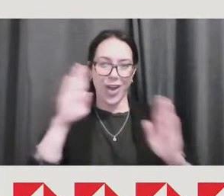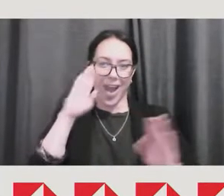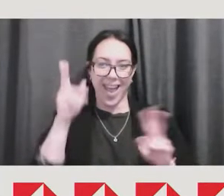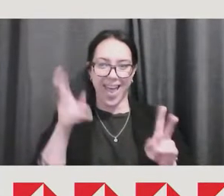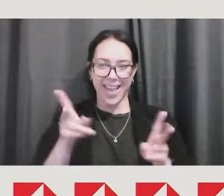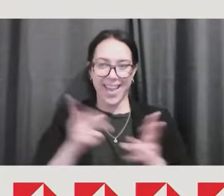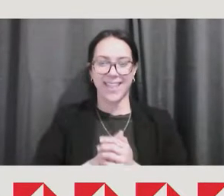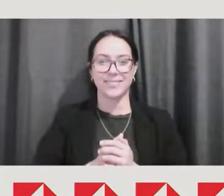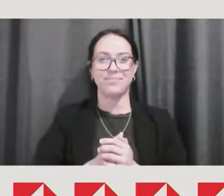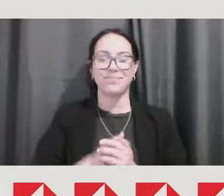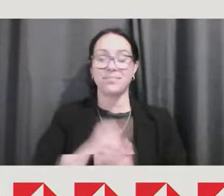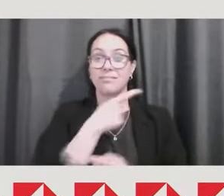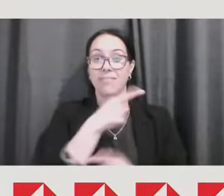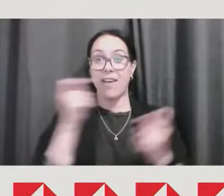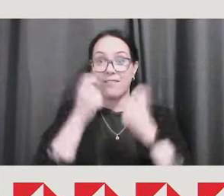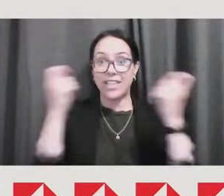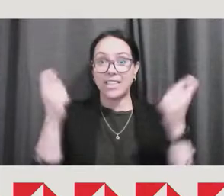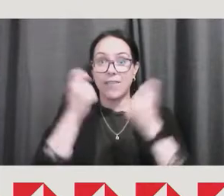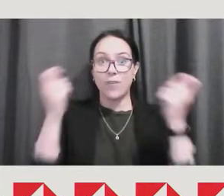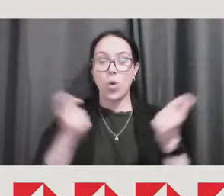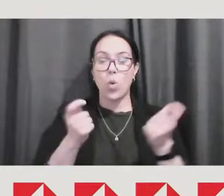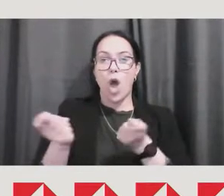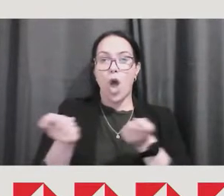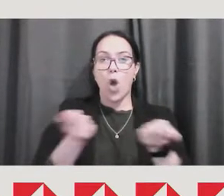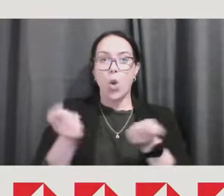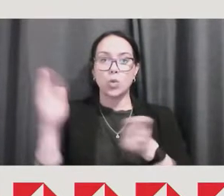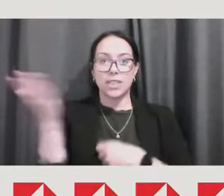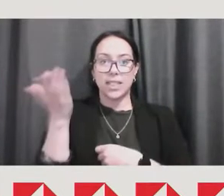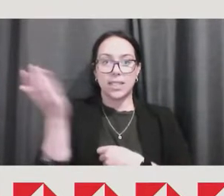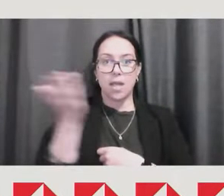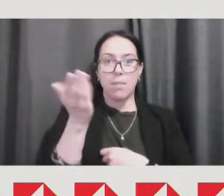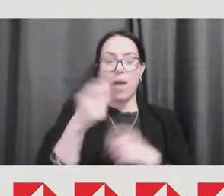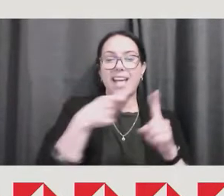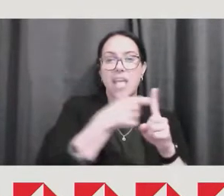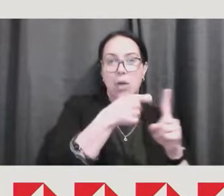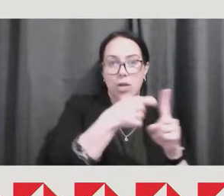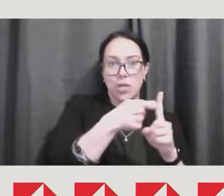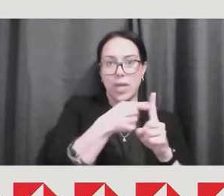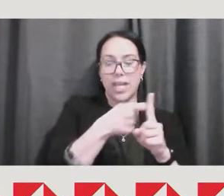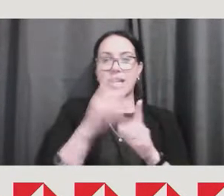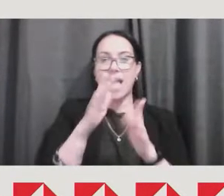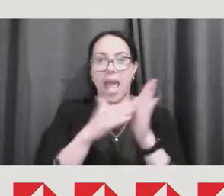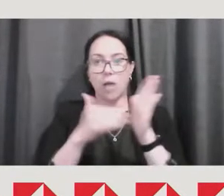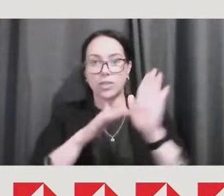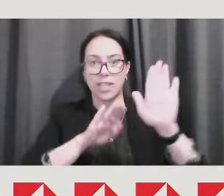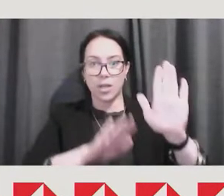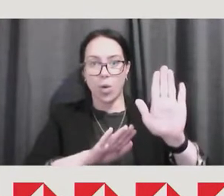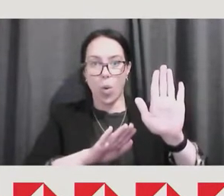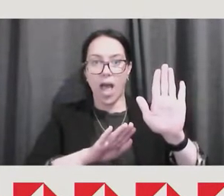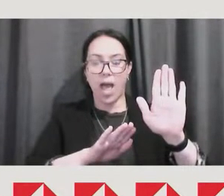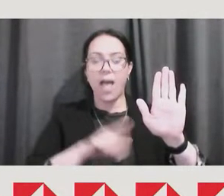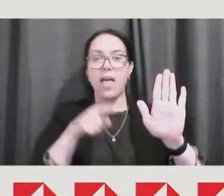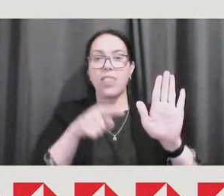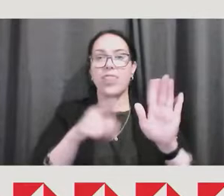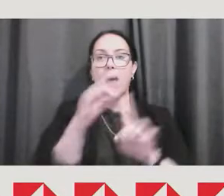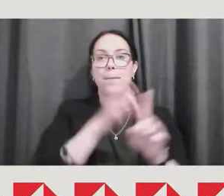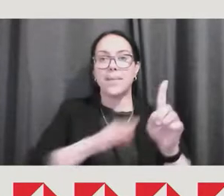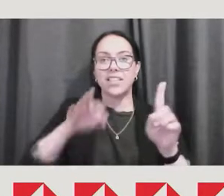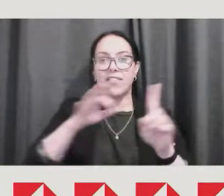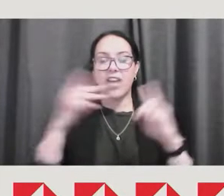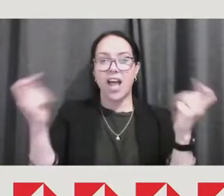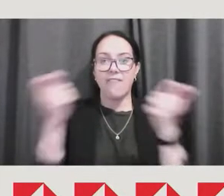um so this is a festival hosted by demiving or aotearoa they received funding through the Pacifica festivals Initiative for this year and